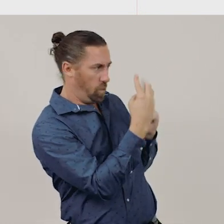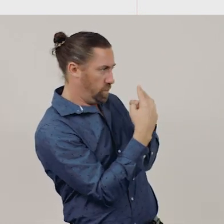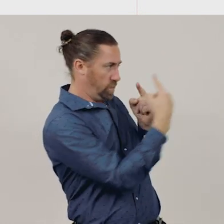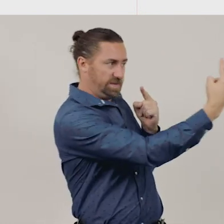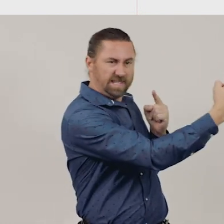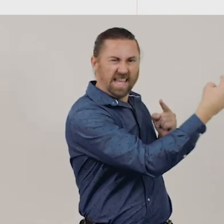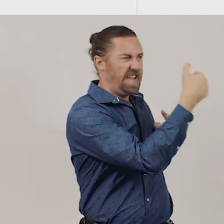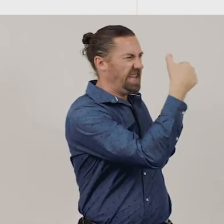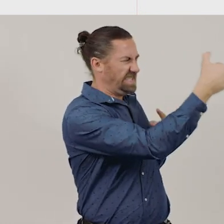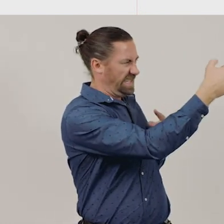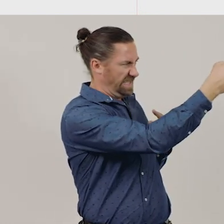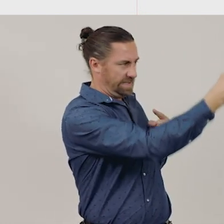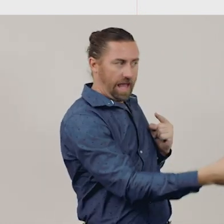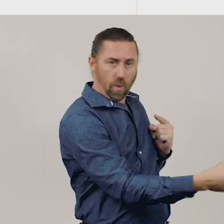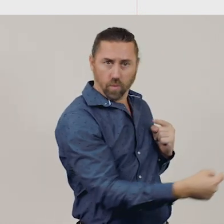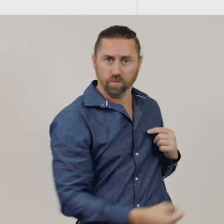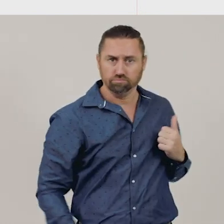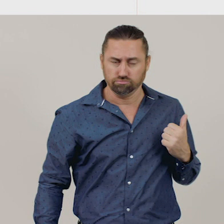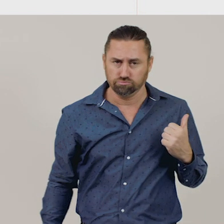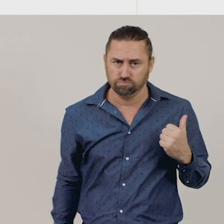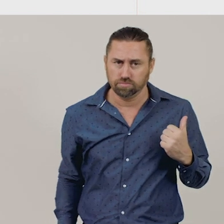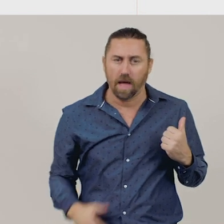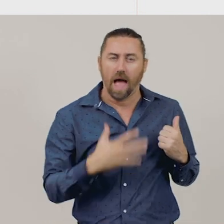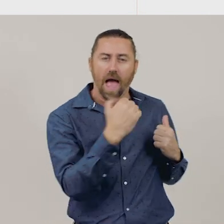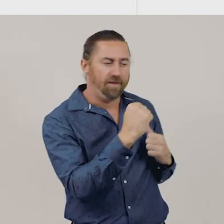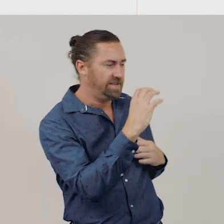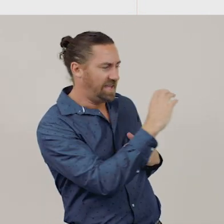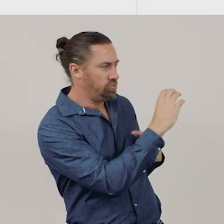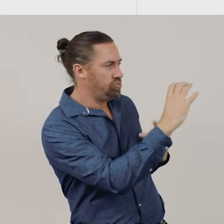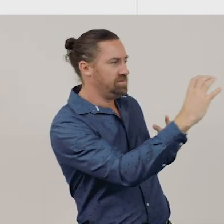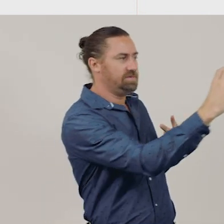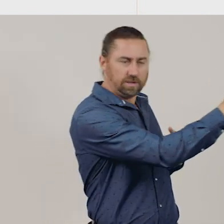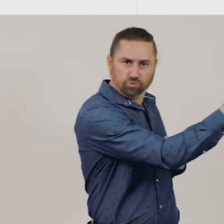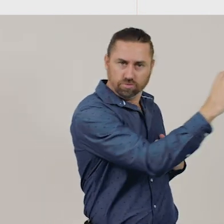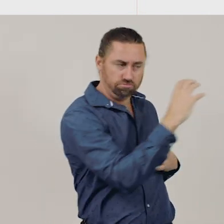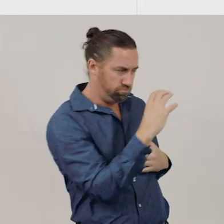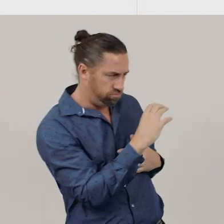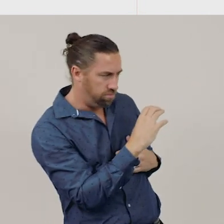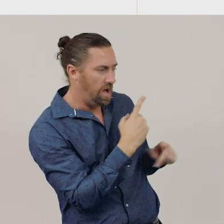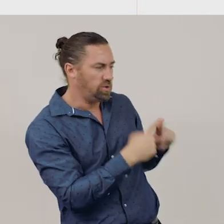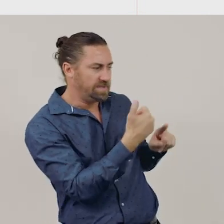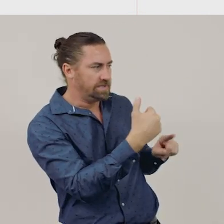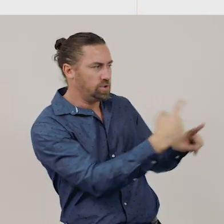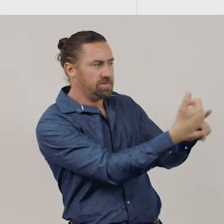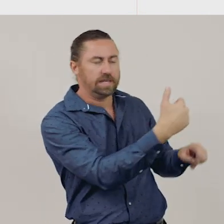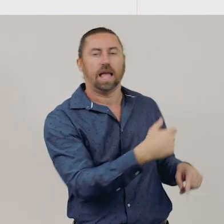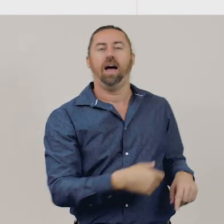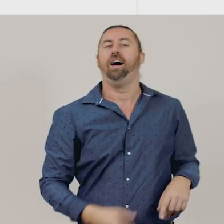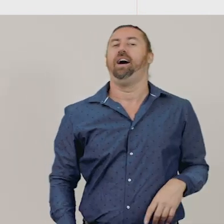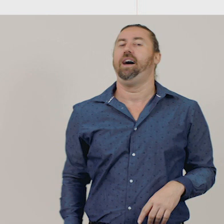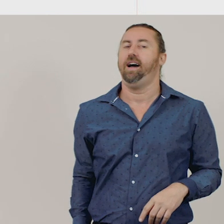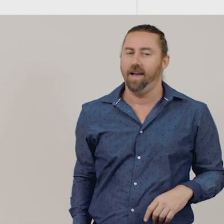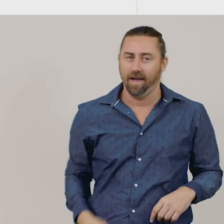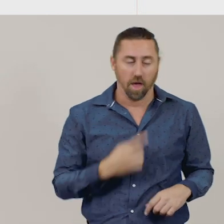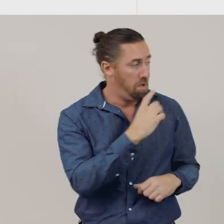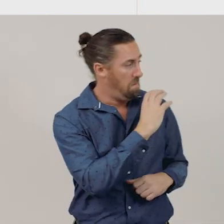grid squares long and 6 grid squares deep. Each section shows the place value multiplied by 6.